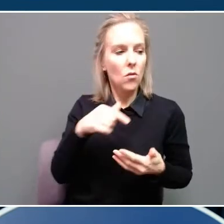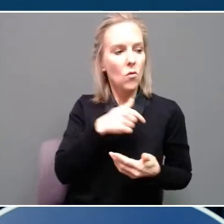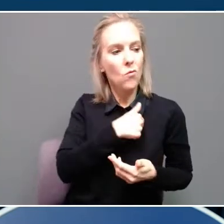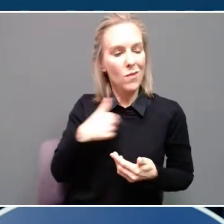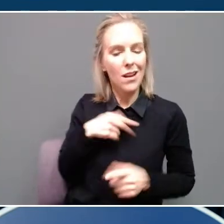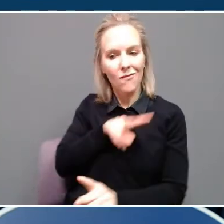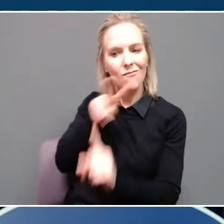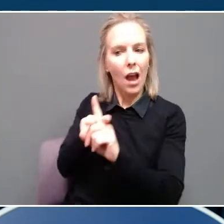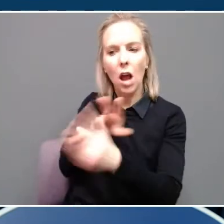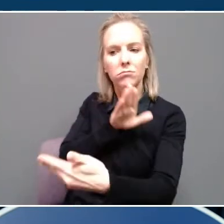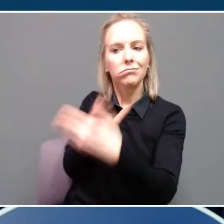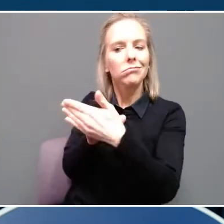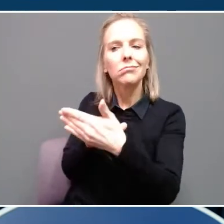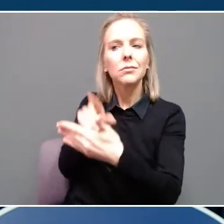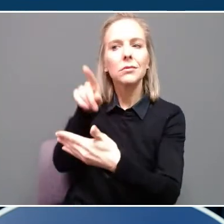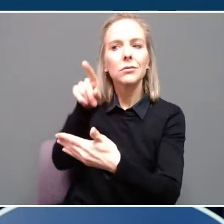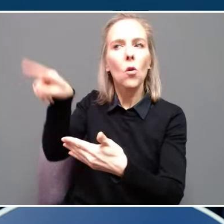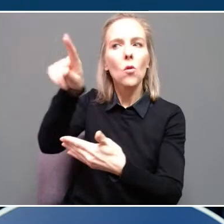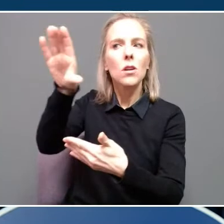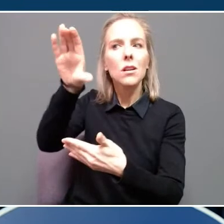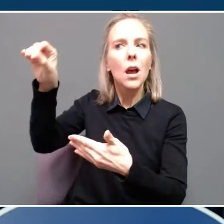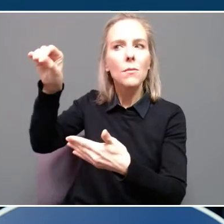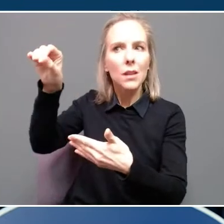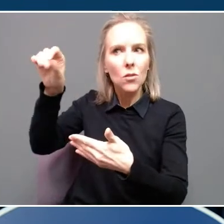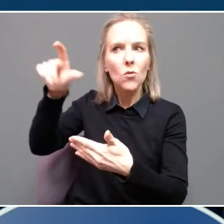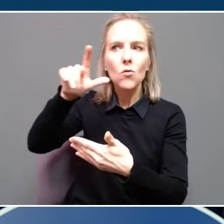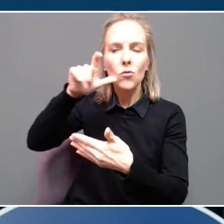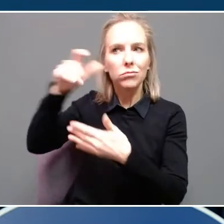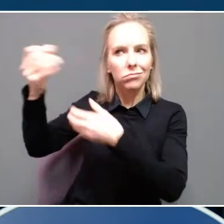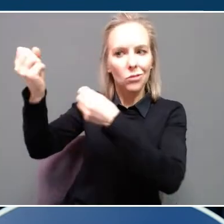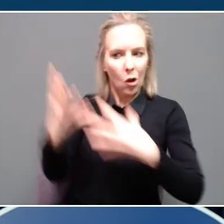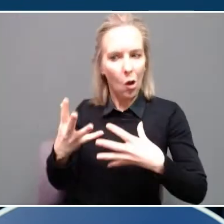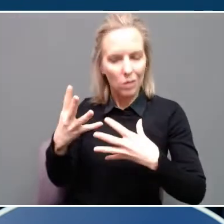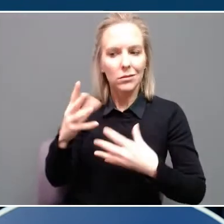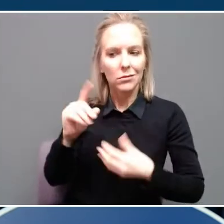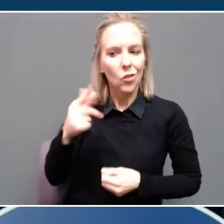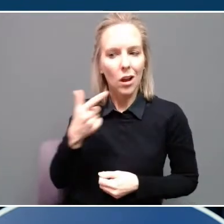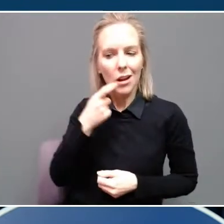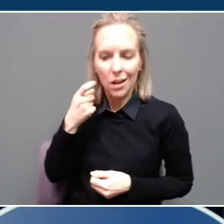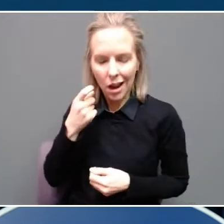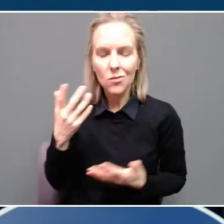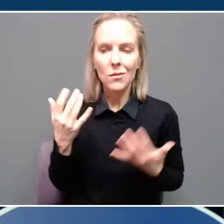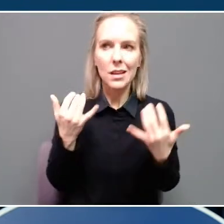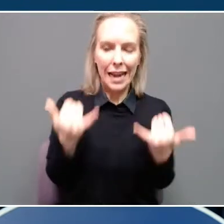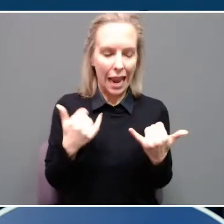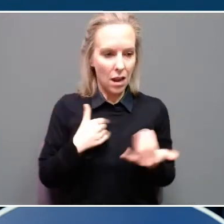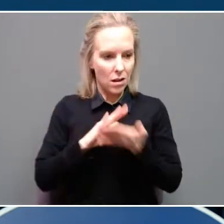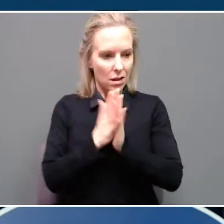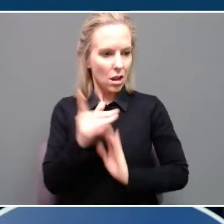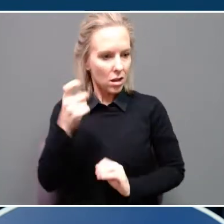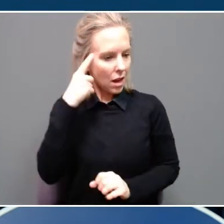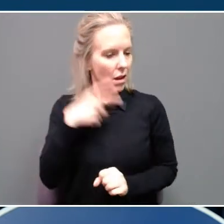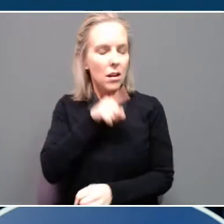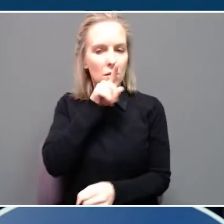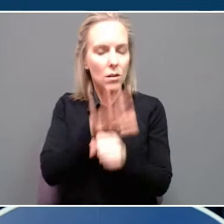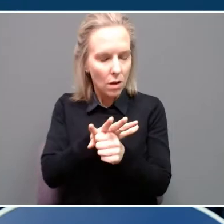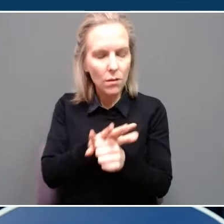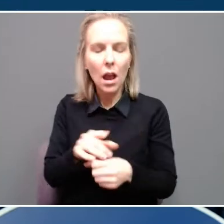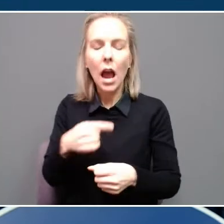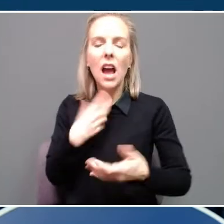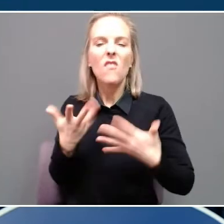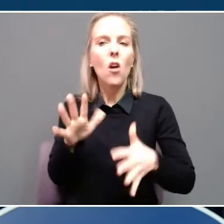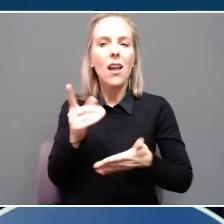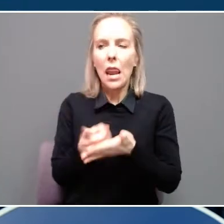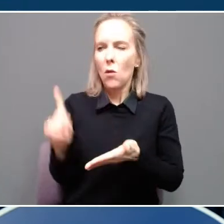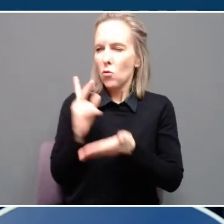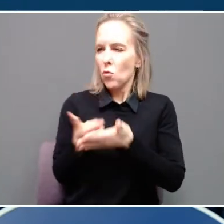country. And we're starting to see those dollars come in. So I think it was last week or the week before that I signed the emergency regulations to